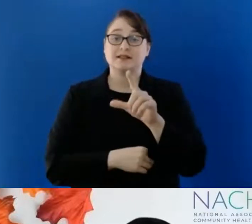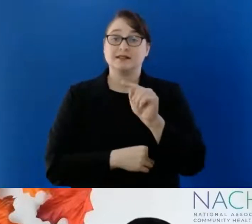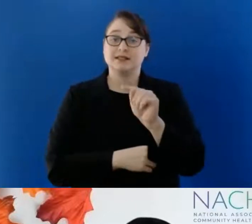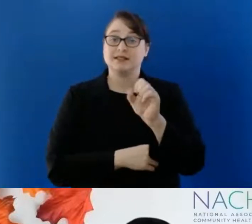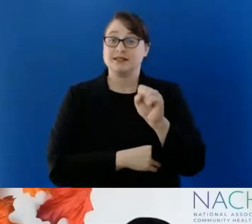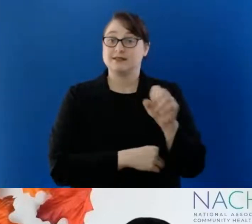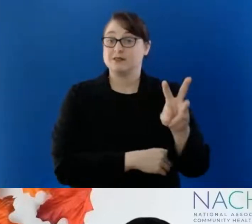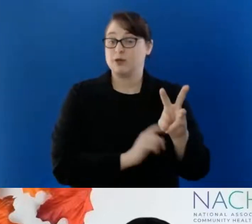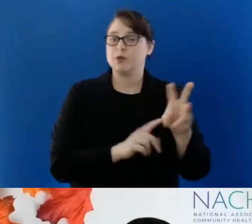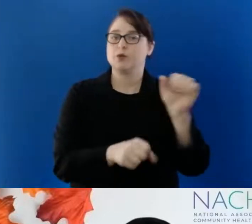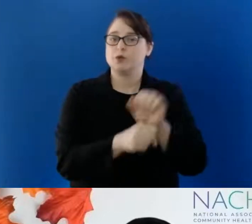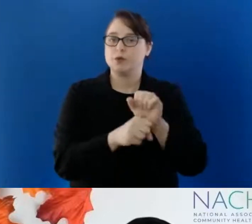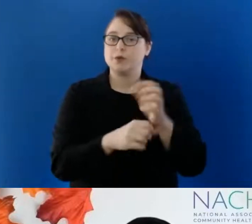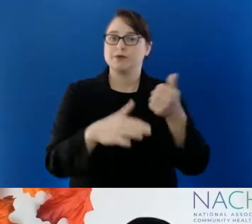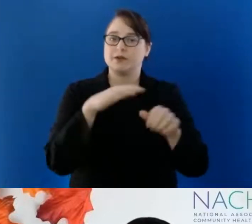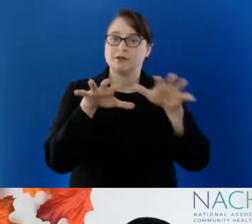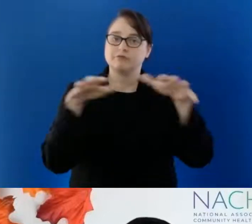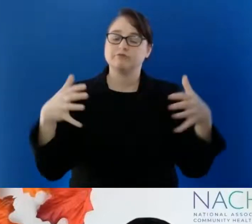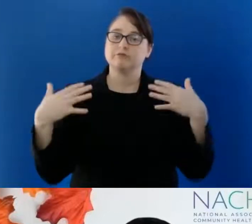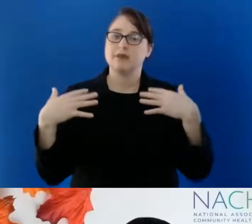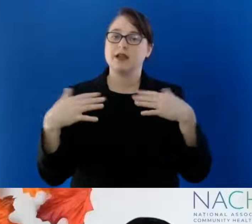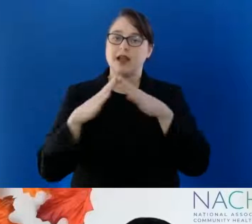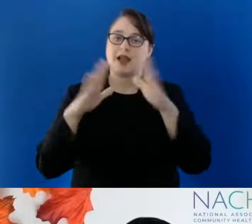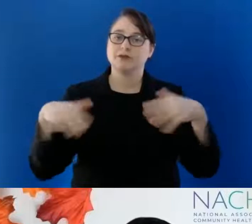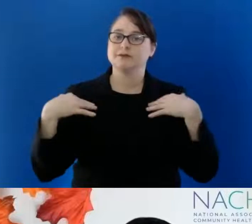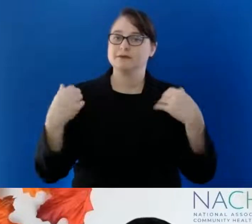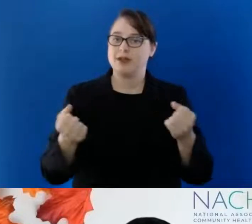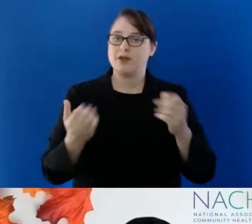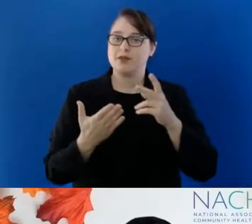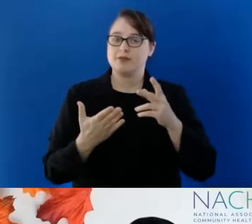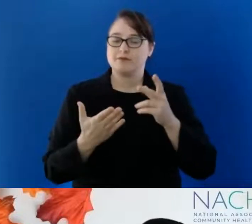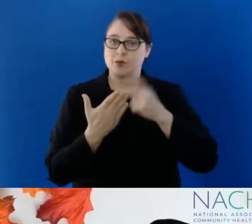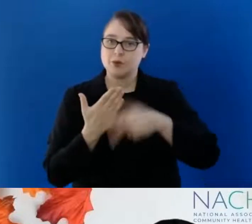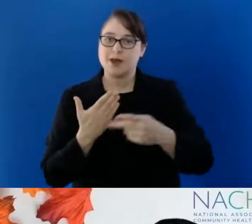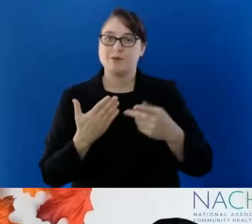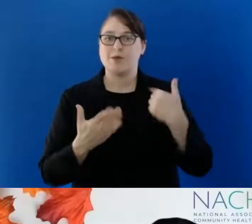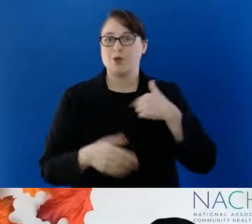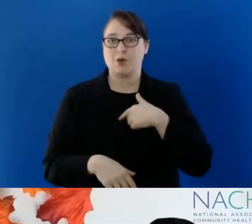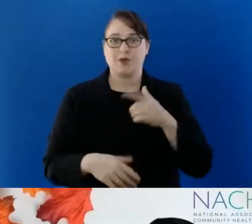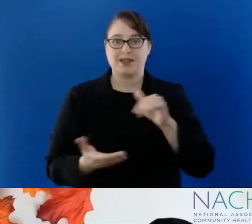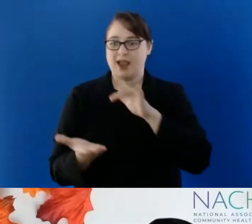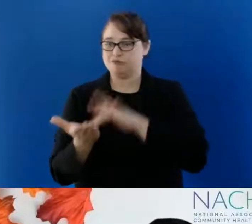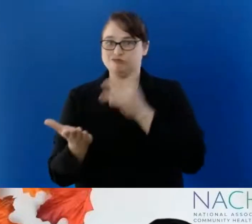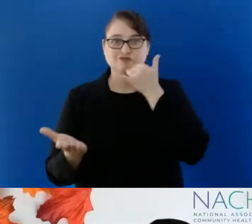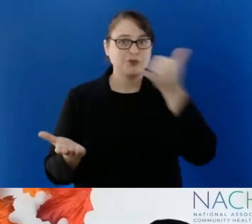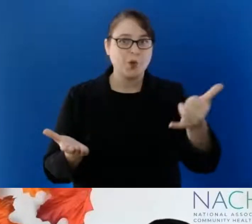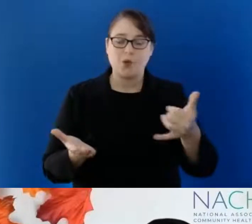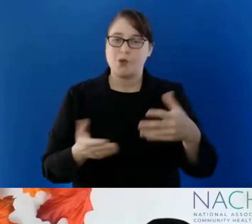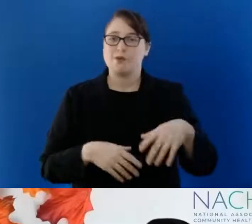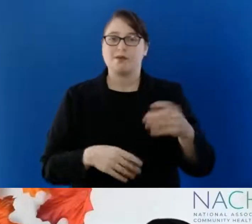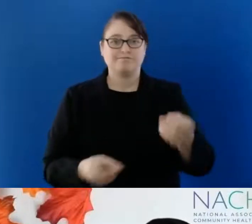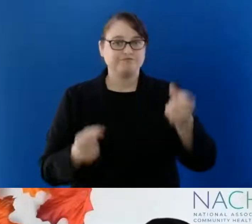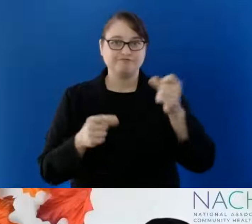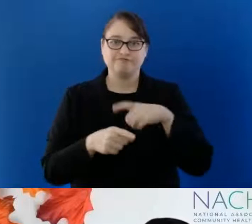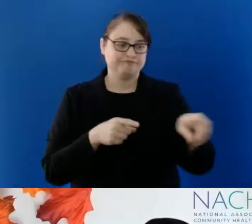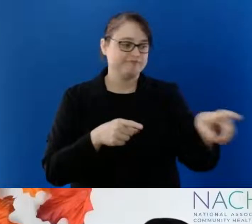part of the Housing for Health program that we have on speed dial, and she has us on speed dial. So the county's been doing some pop-ups. They did a